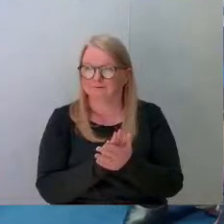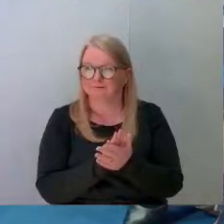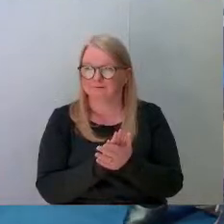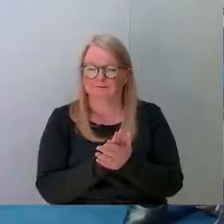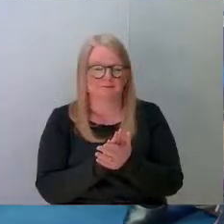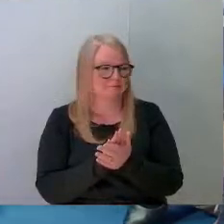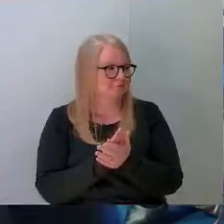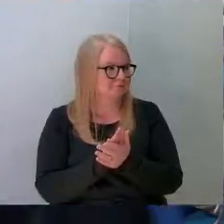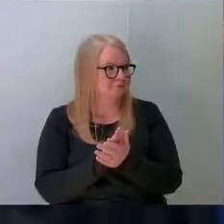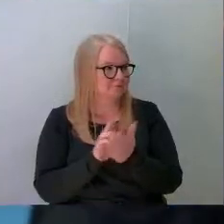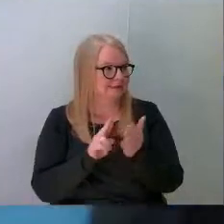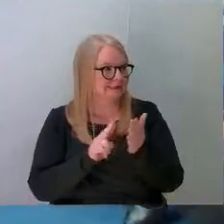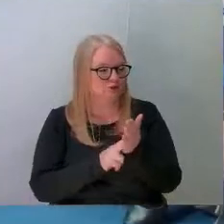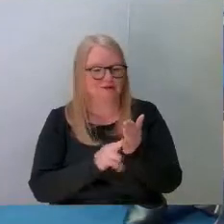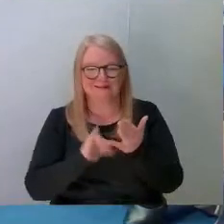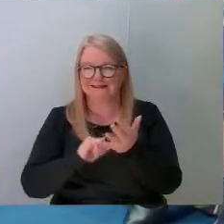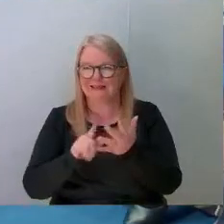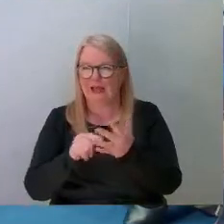Nushin Shedai.